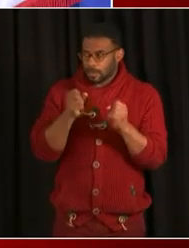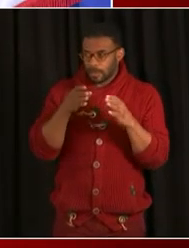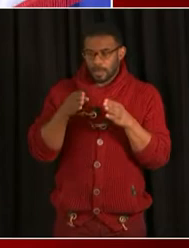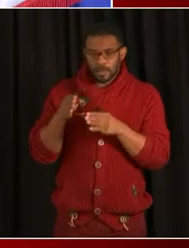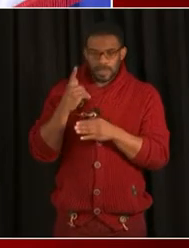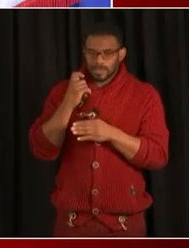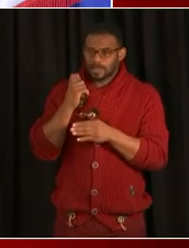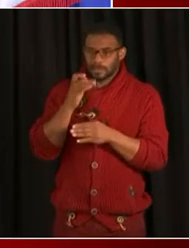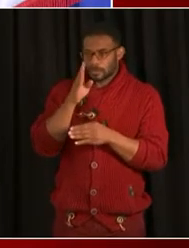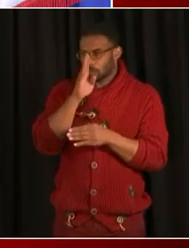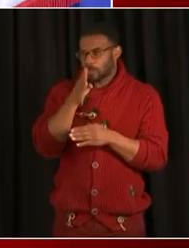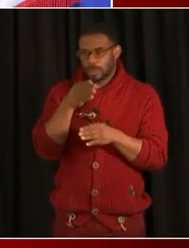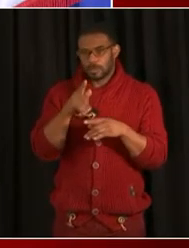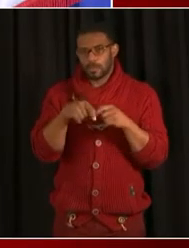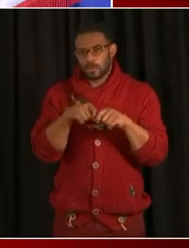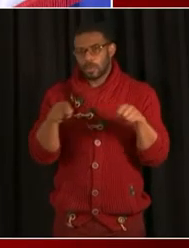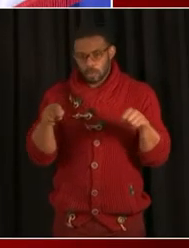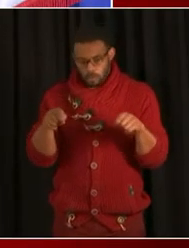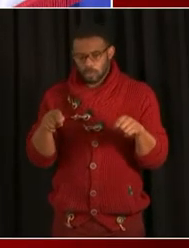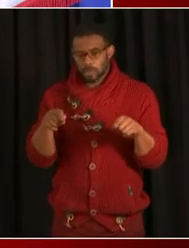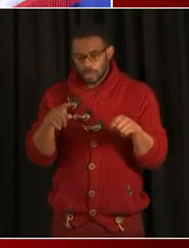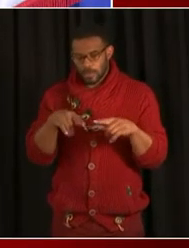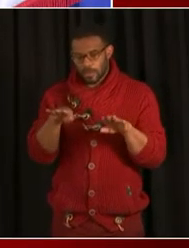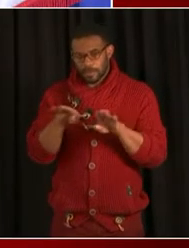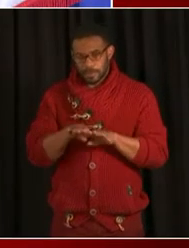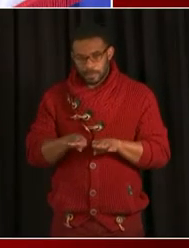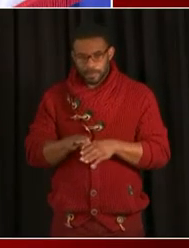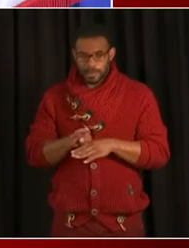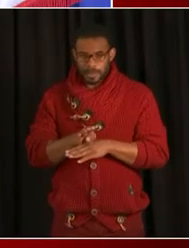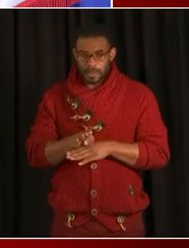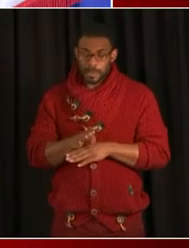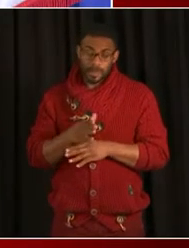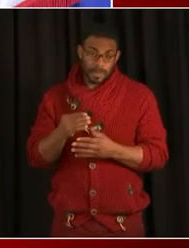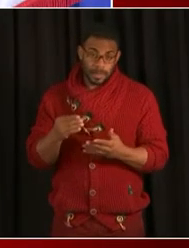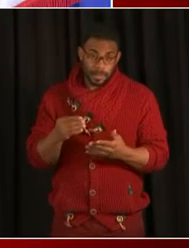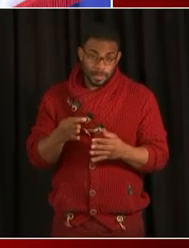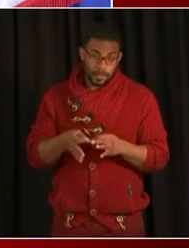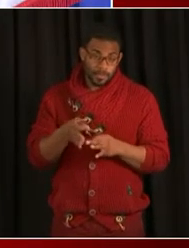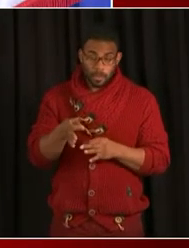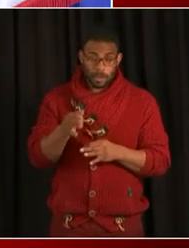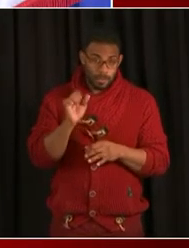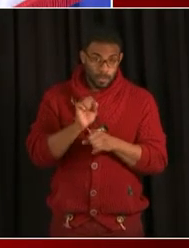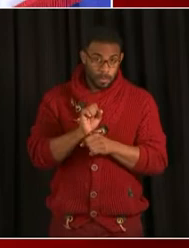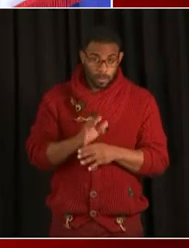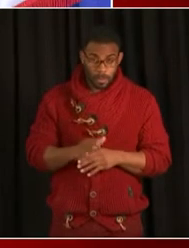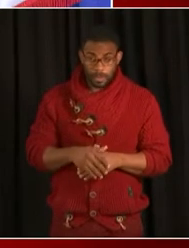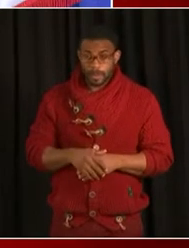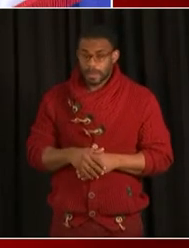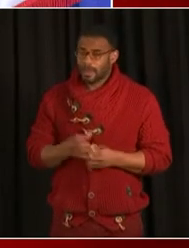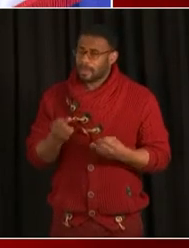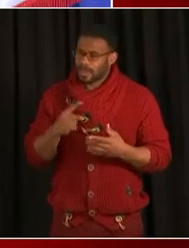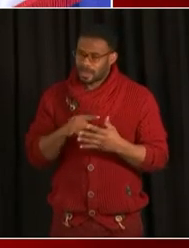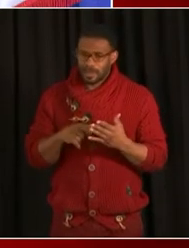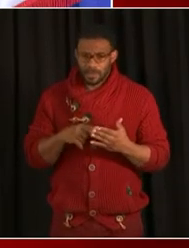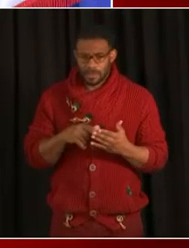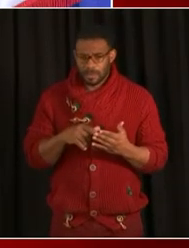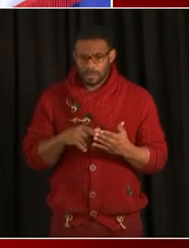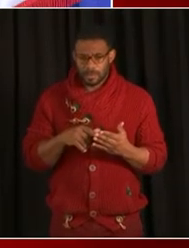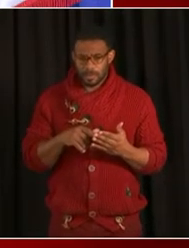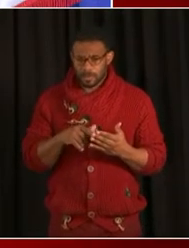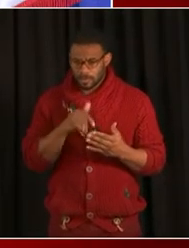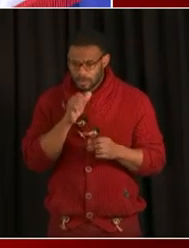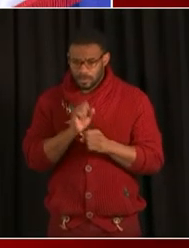many cases, just a straight up closure of the business and a furlough of employees, many of whom have